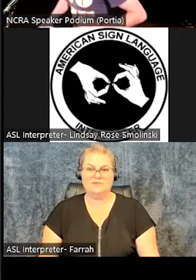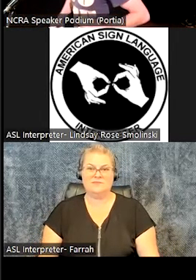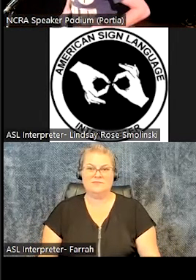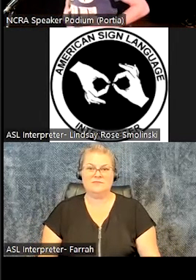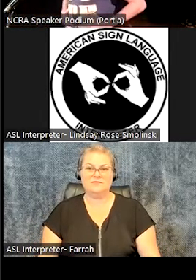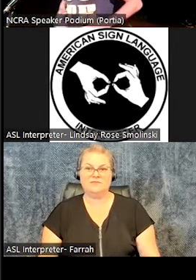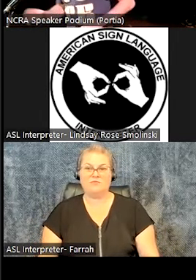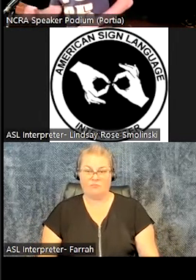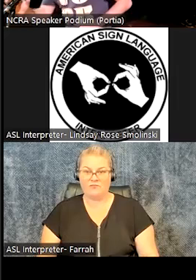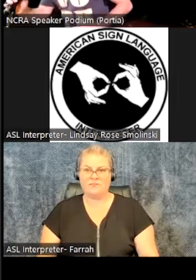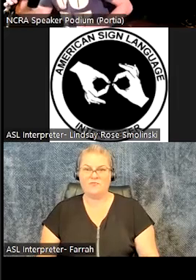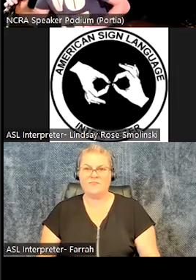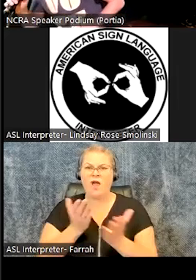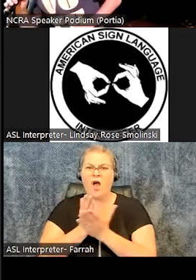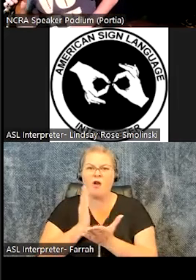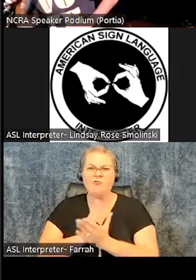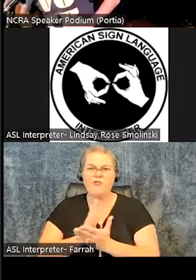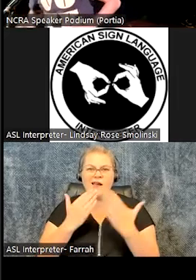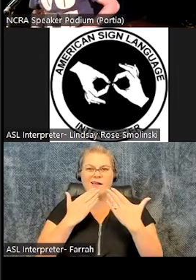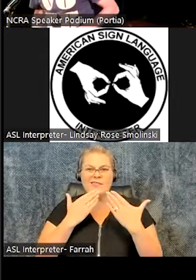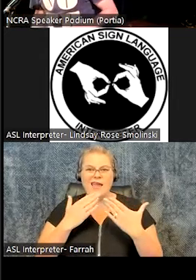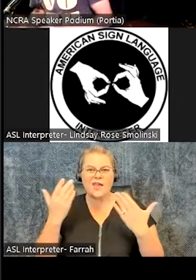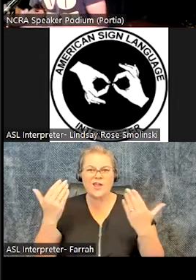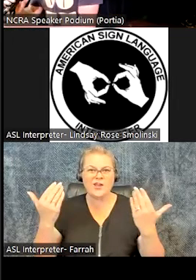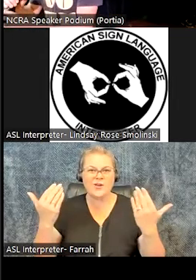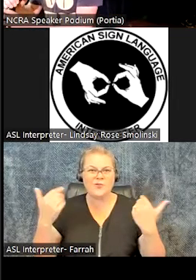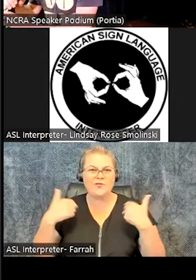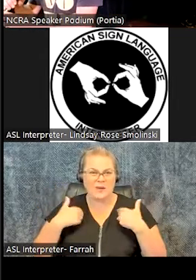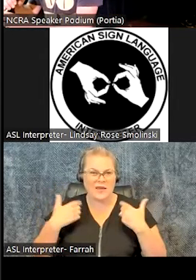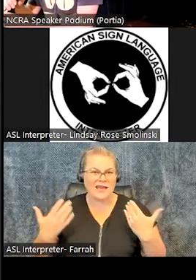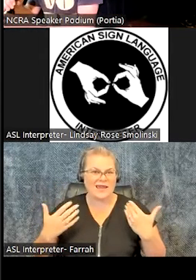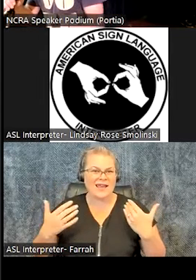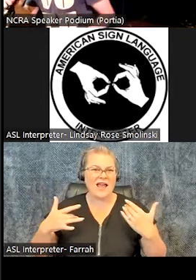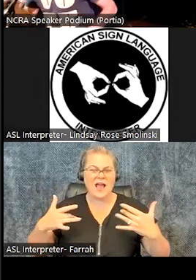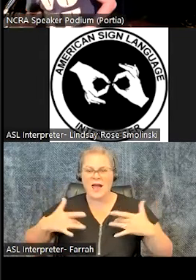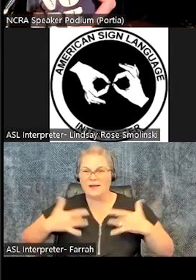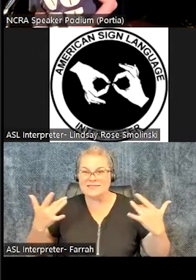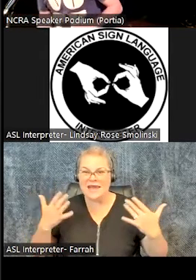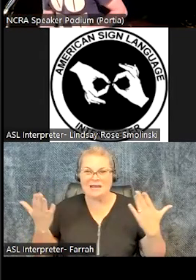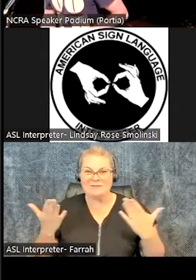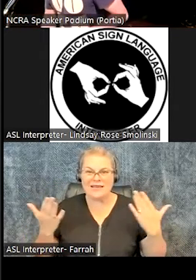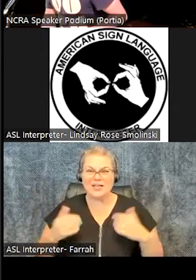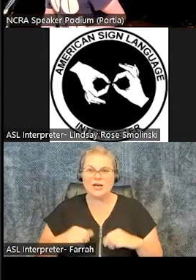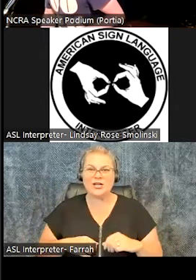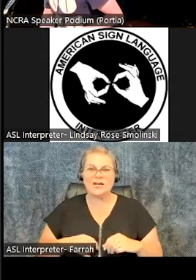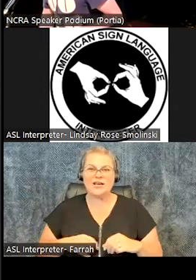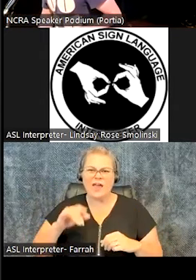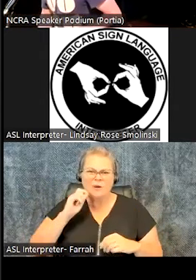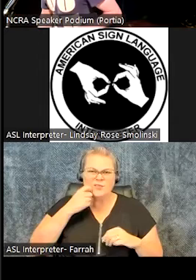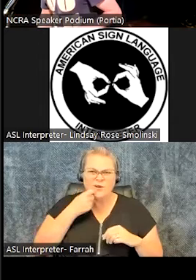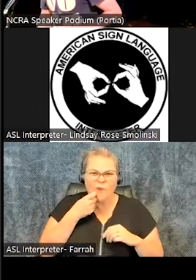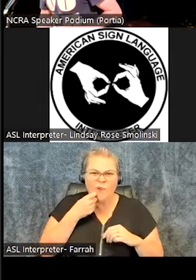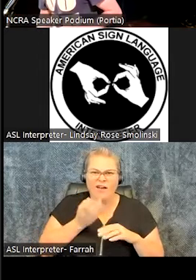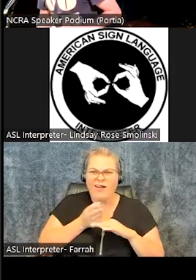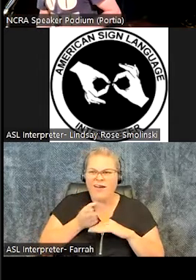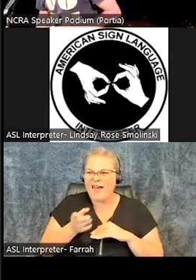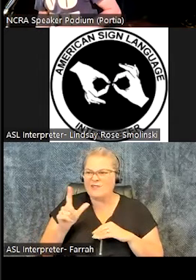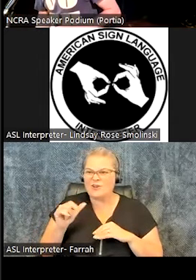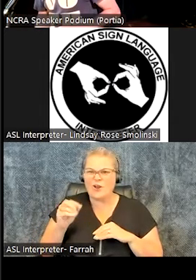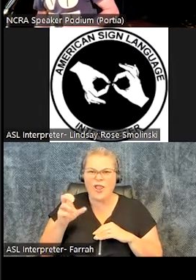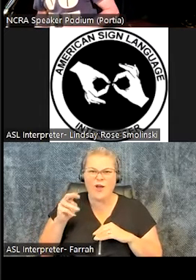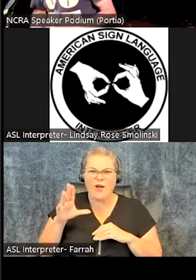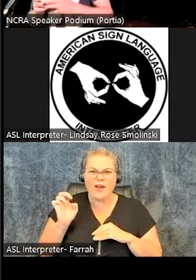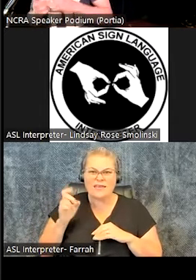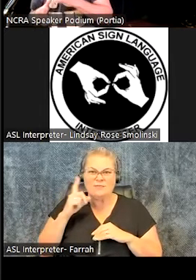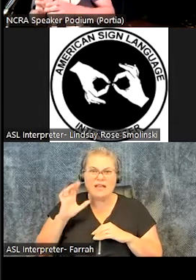All right, thank you. Thank you for having me. I'm excited to be here. That was cool following Lawrence because I used to